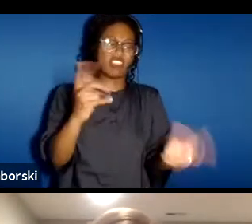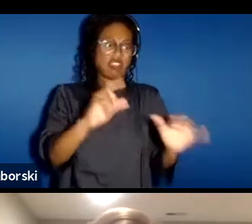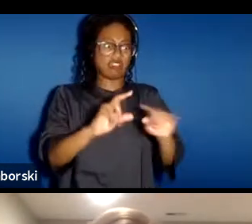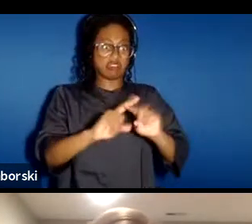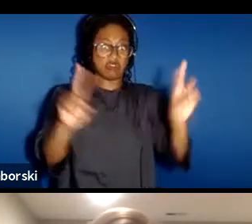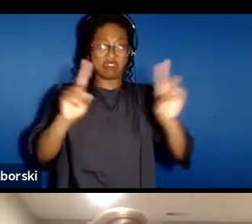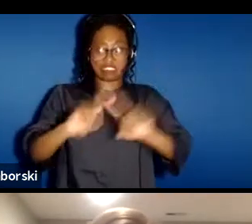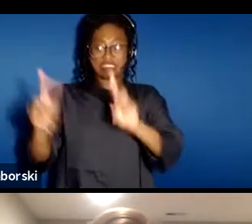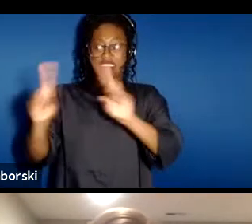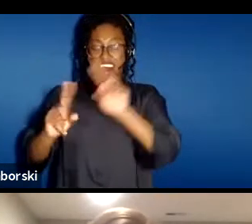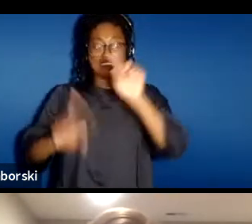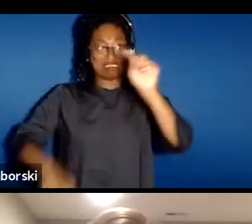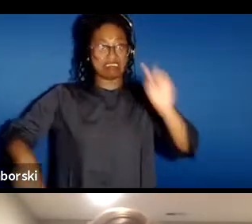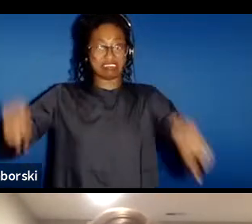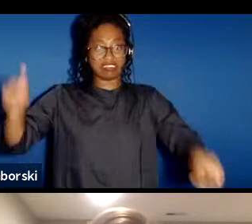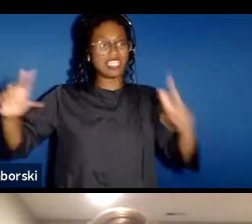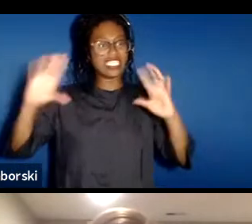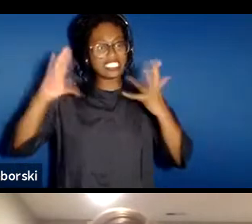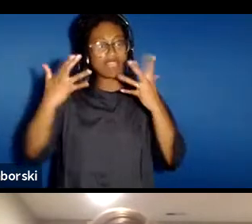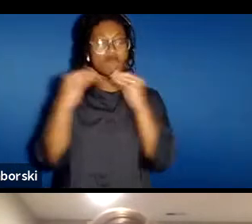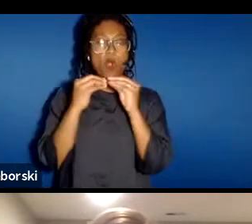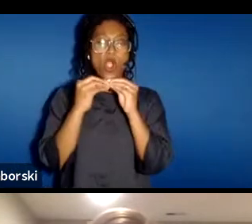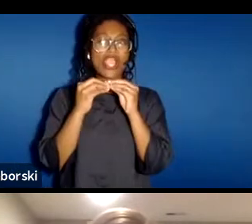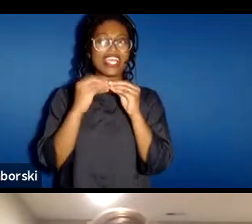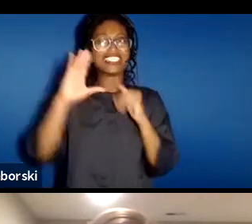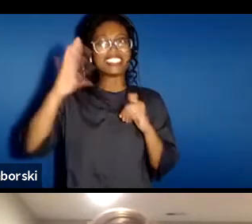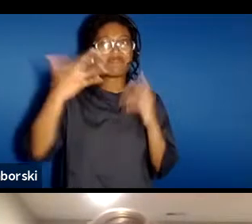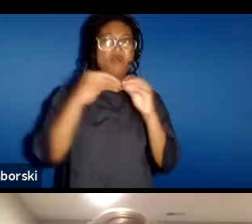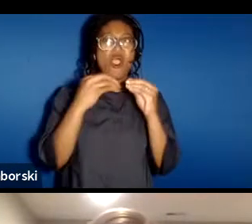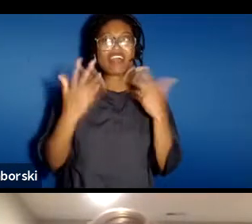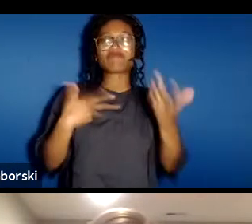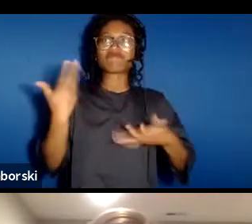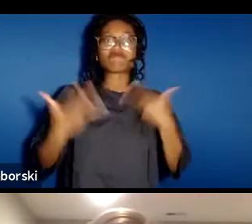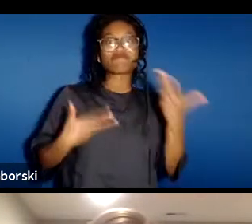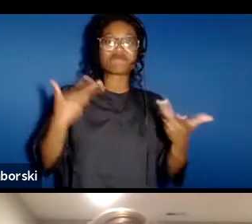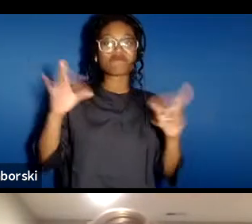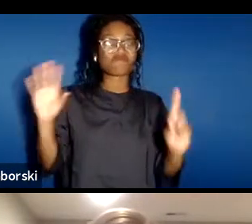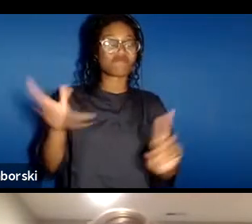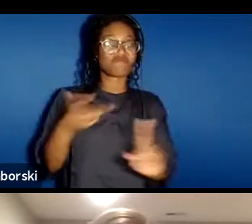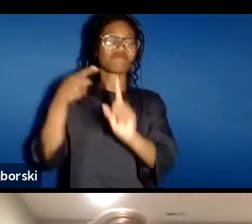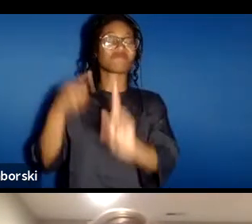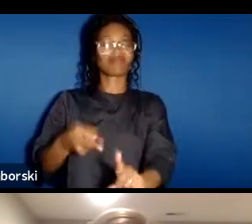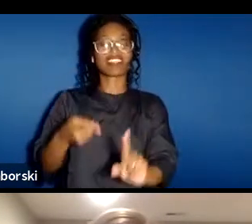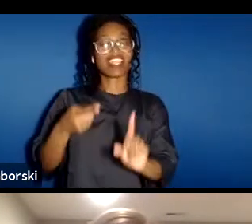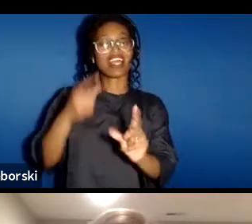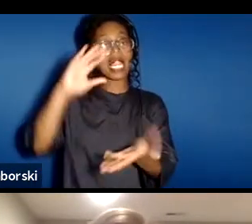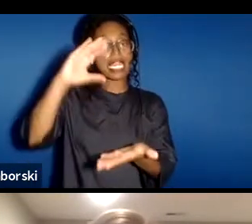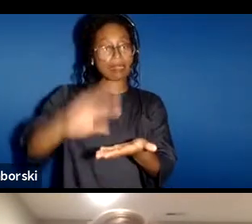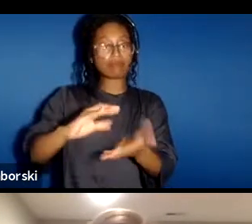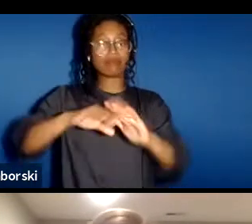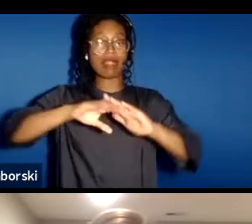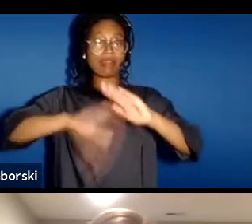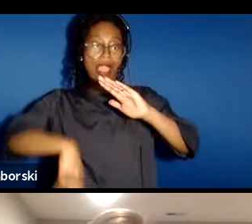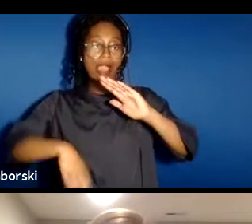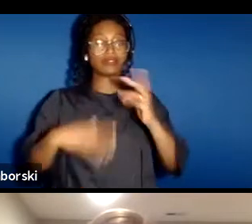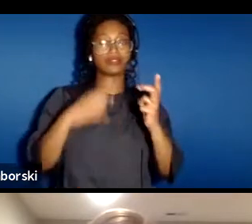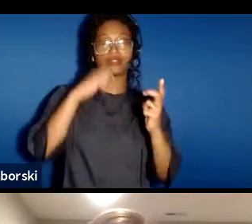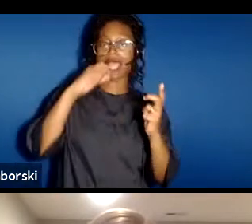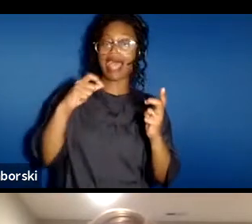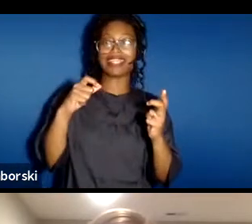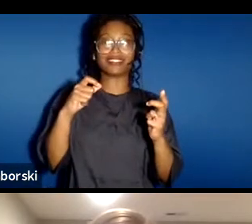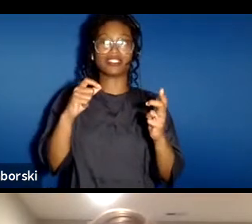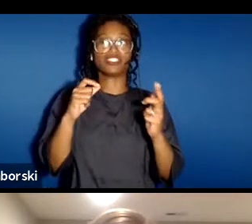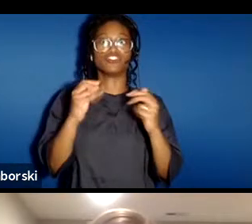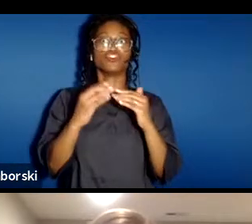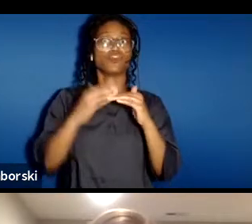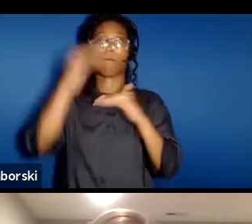And it seems like the trend now is kind of coming back to having, to your point, having like less, tightening it up a little bit, right? To at least some